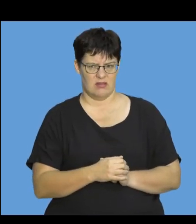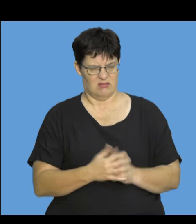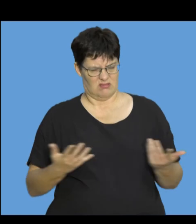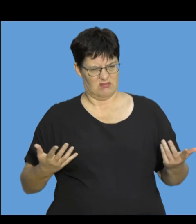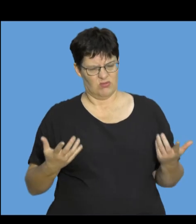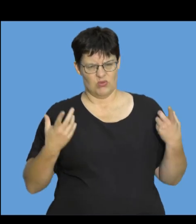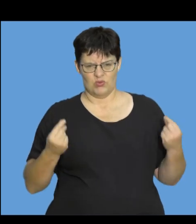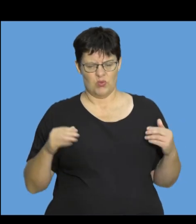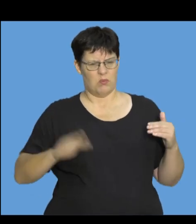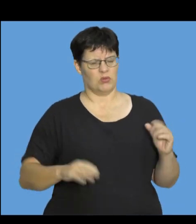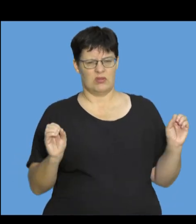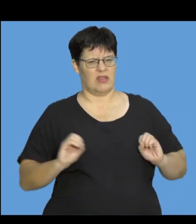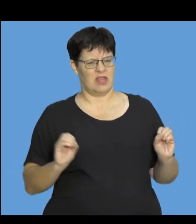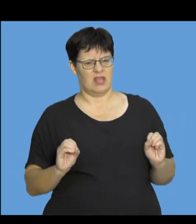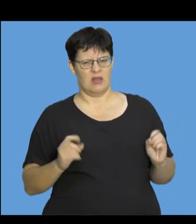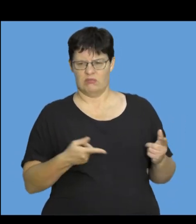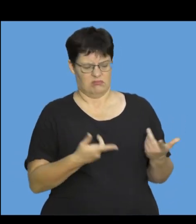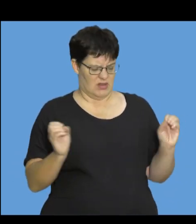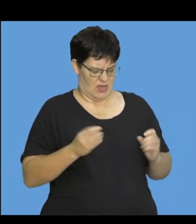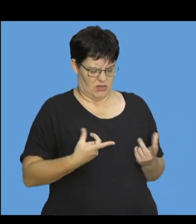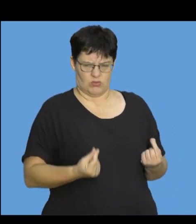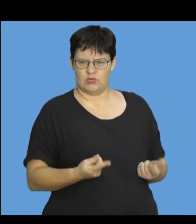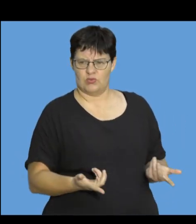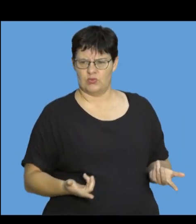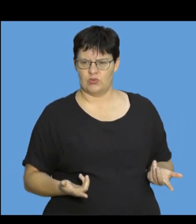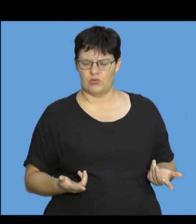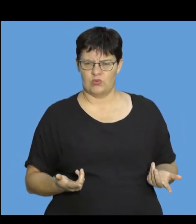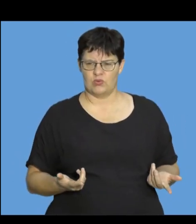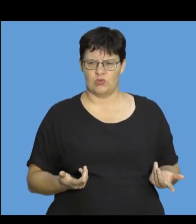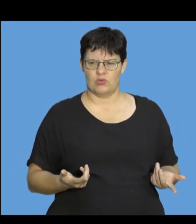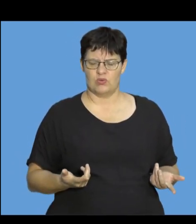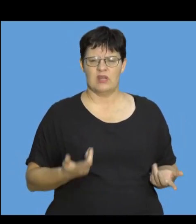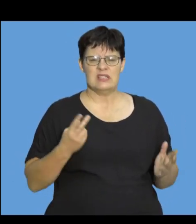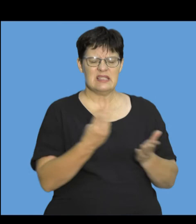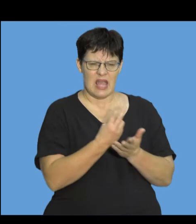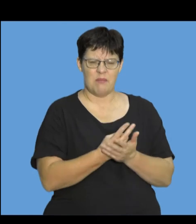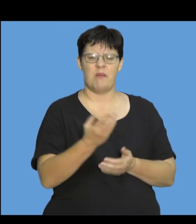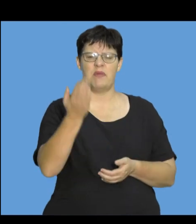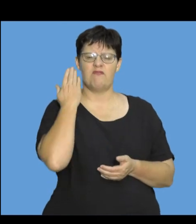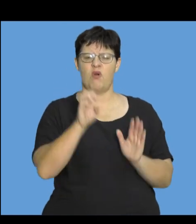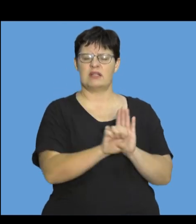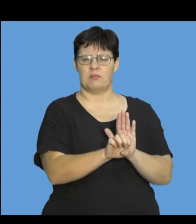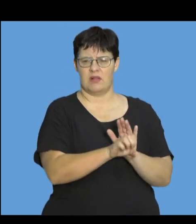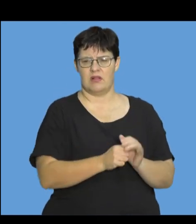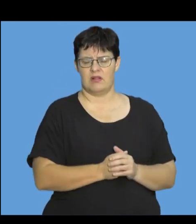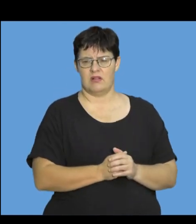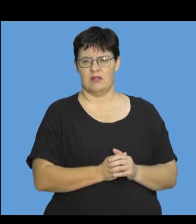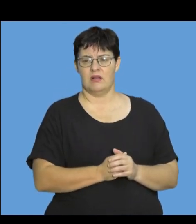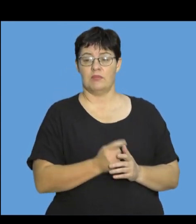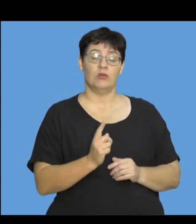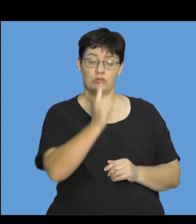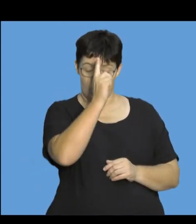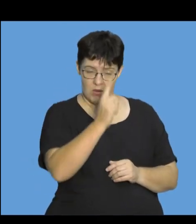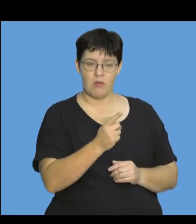1. I don't need to do anything at the bottom because really there is nothing I can do. It's more like the previous example we just